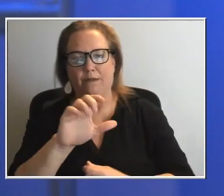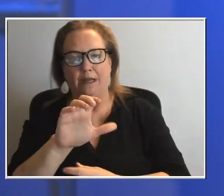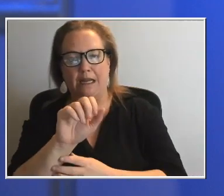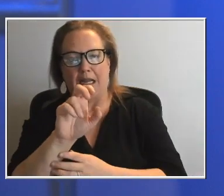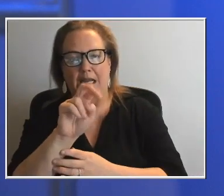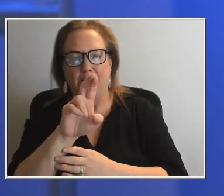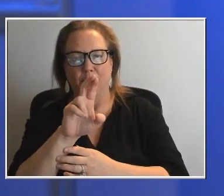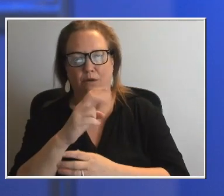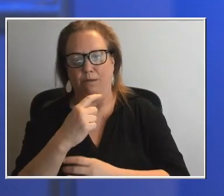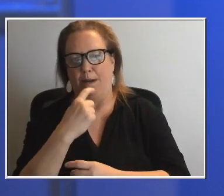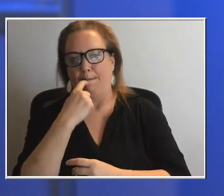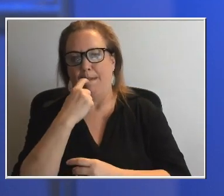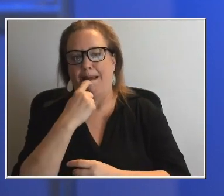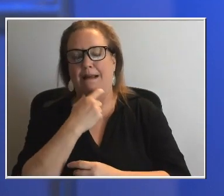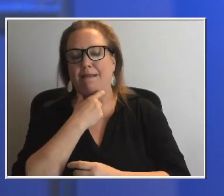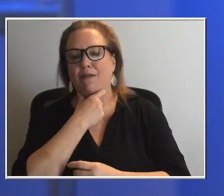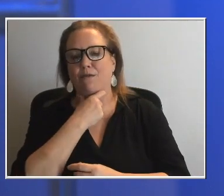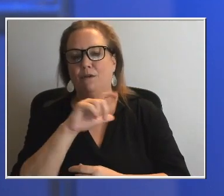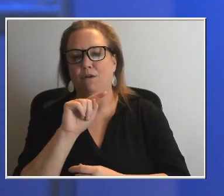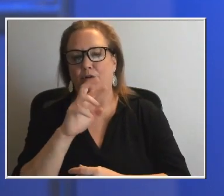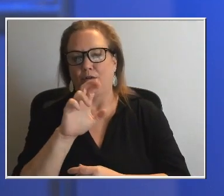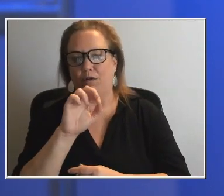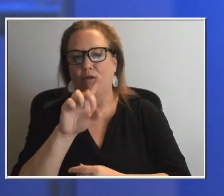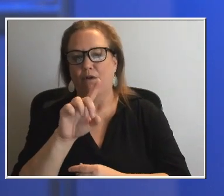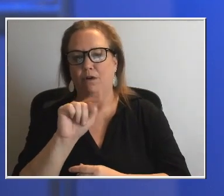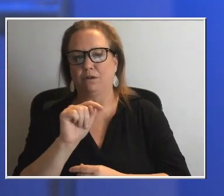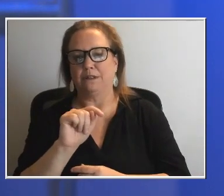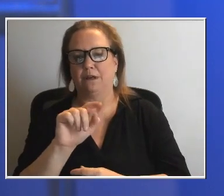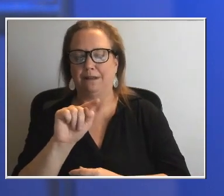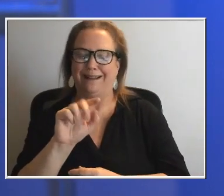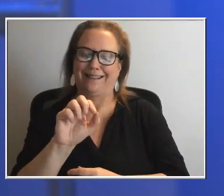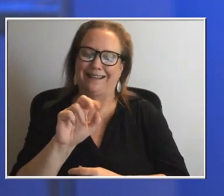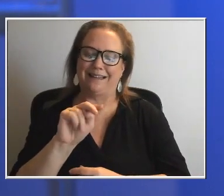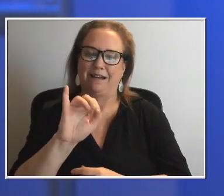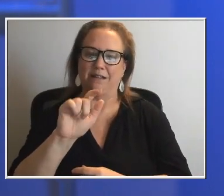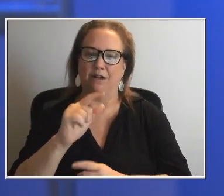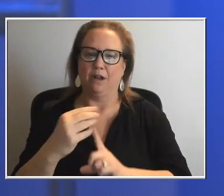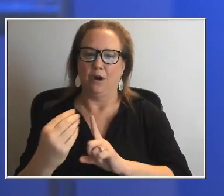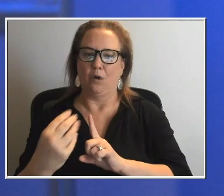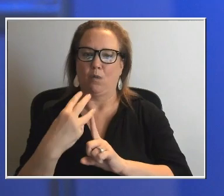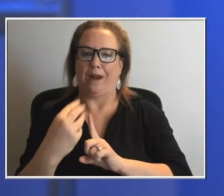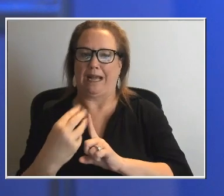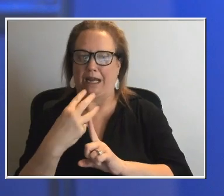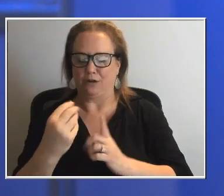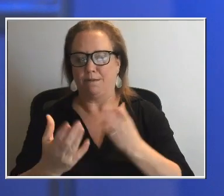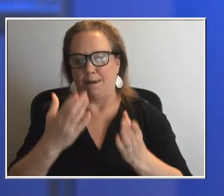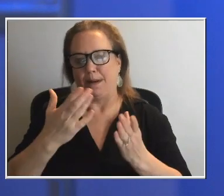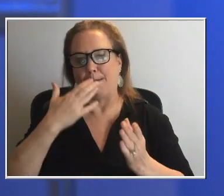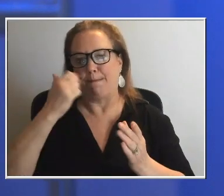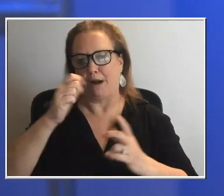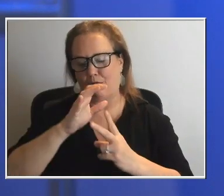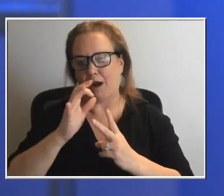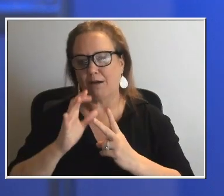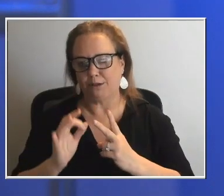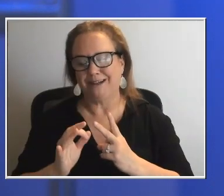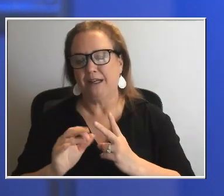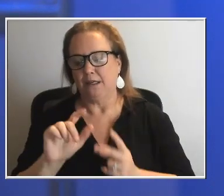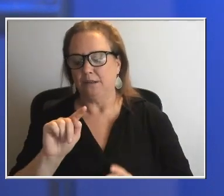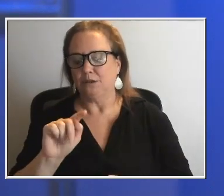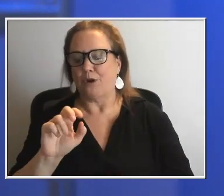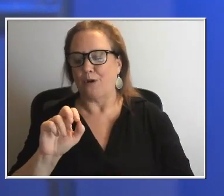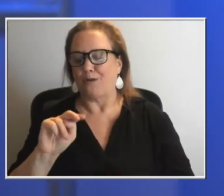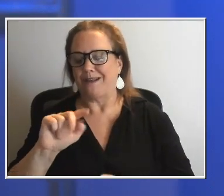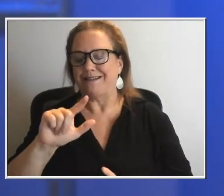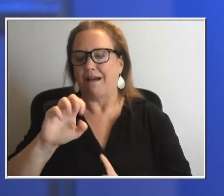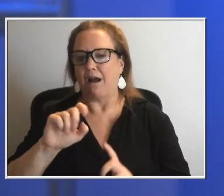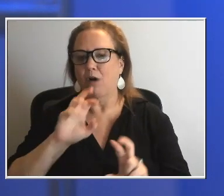further back in the throat, we say the tonsil, radiation could have been a better option. So there's something about the tongue that it responds